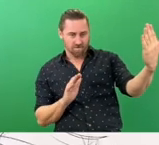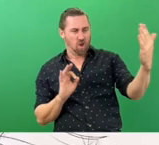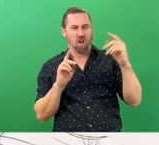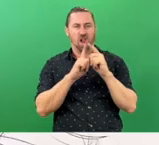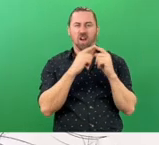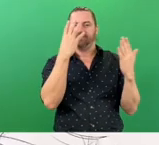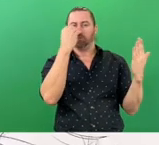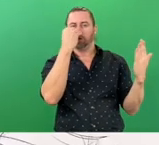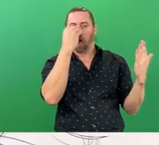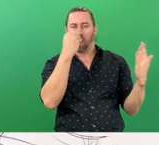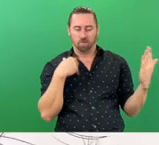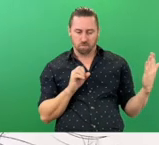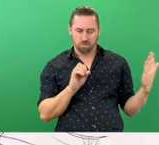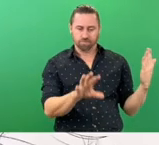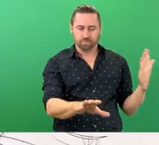to